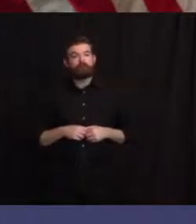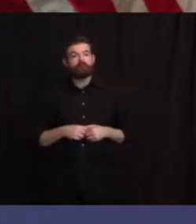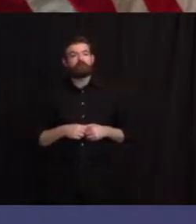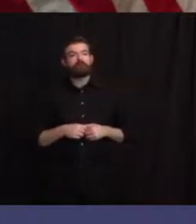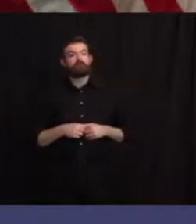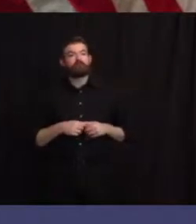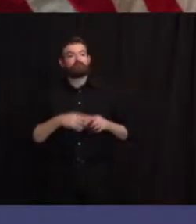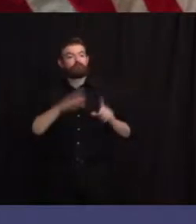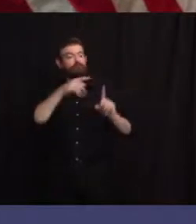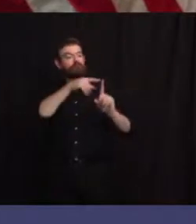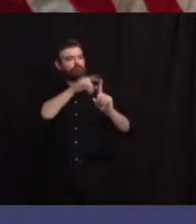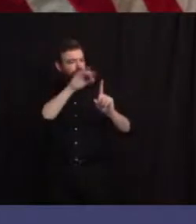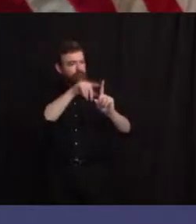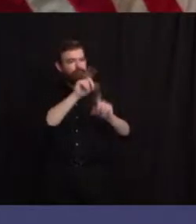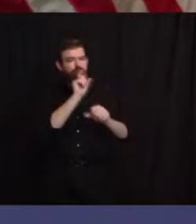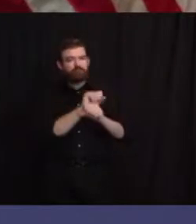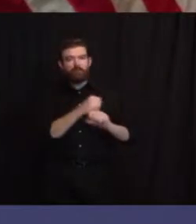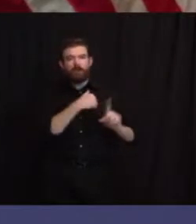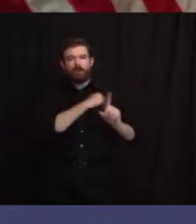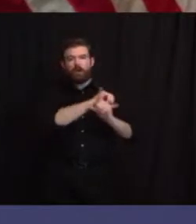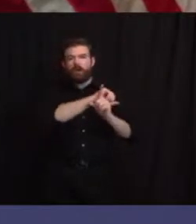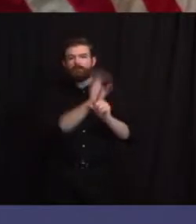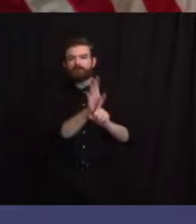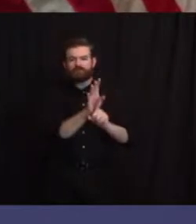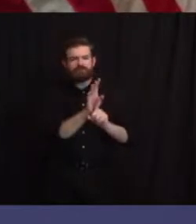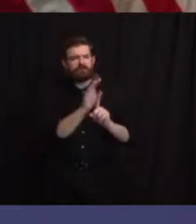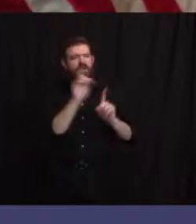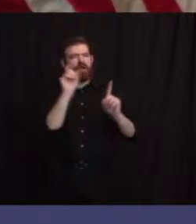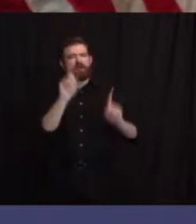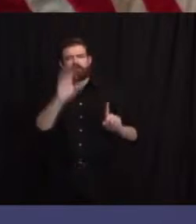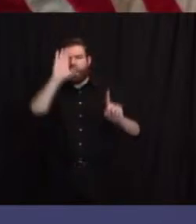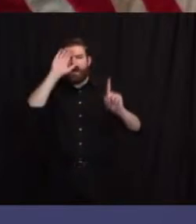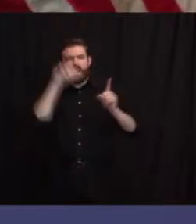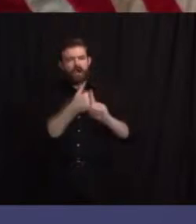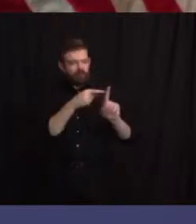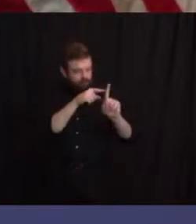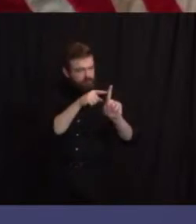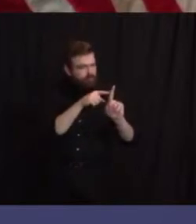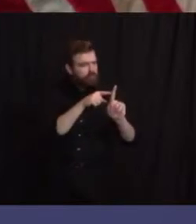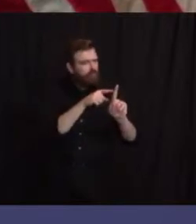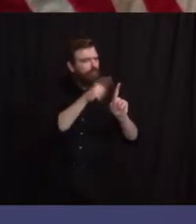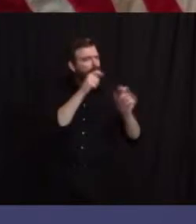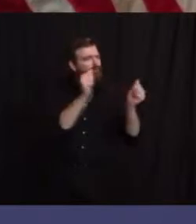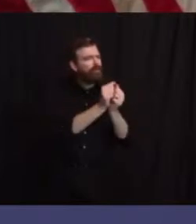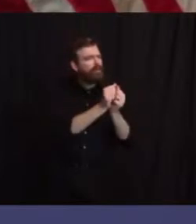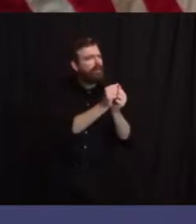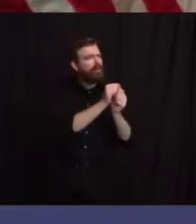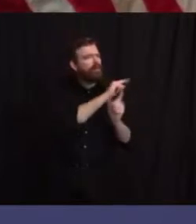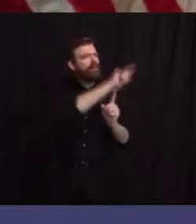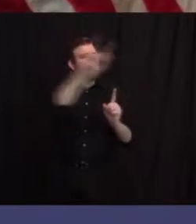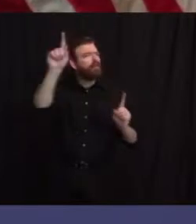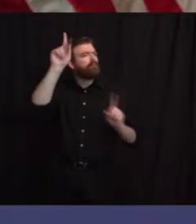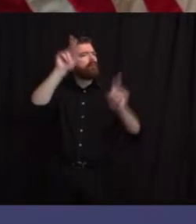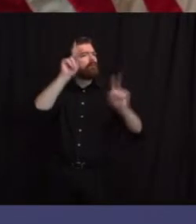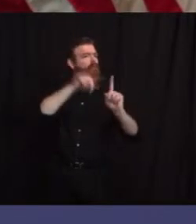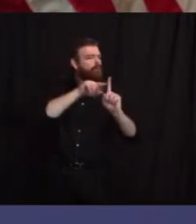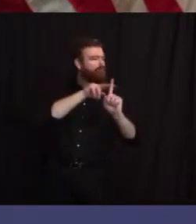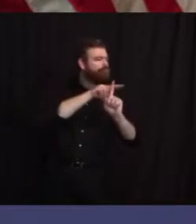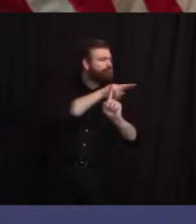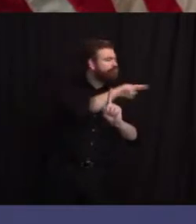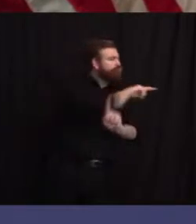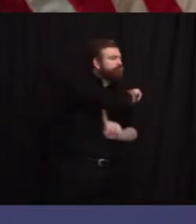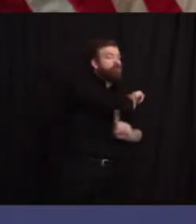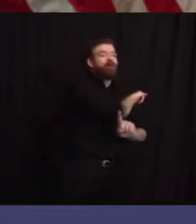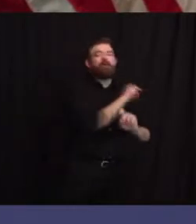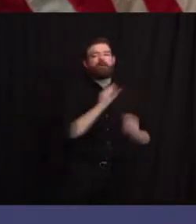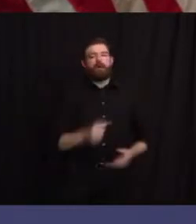are, at 25,000 tests a day, and that number feels like it can go up every day, you're going to see a similar heft